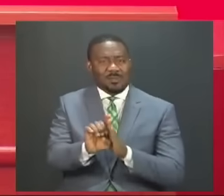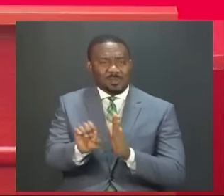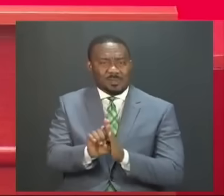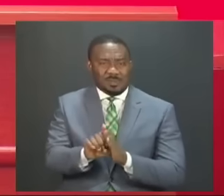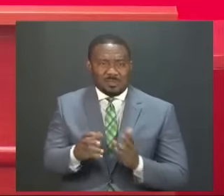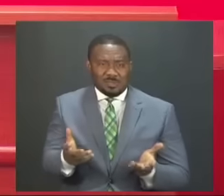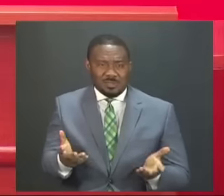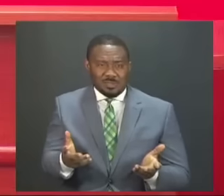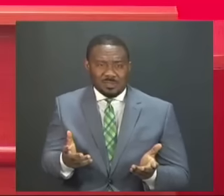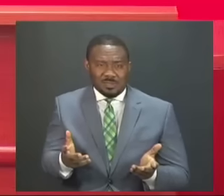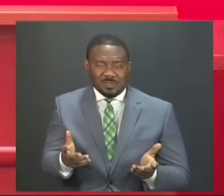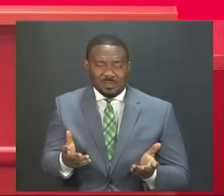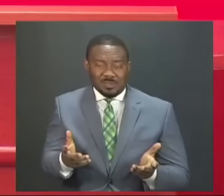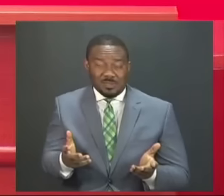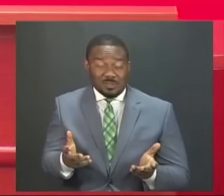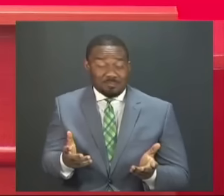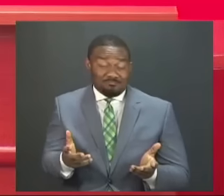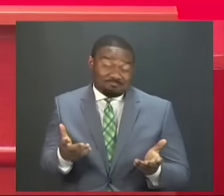the minority leader,